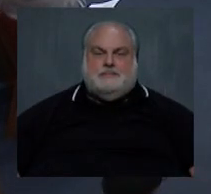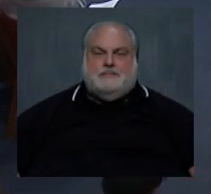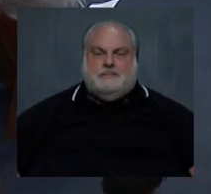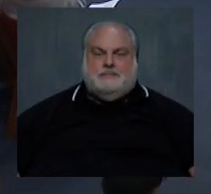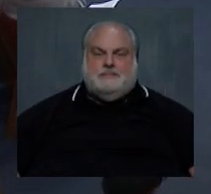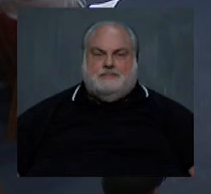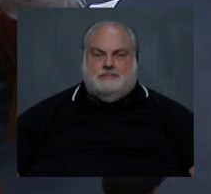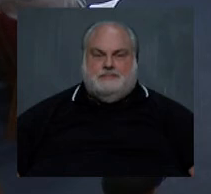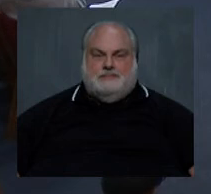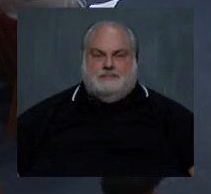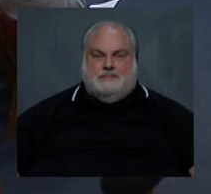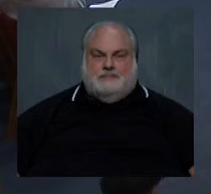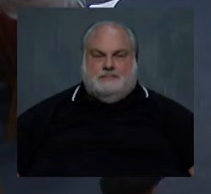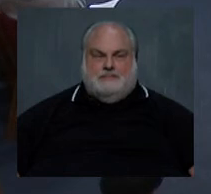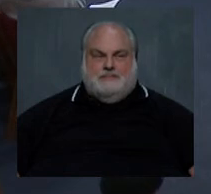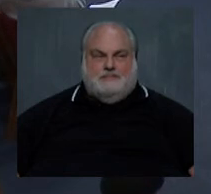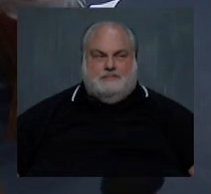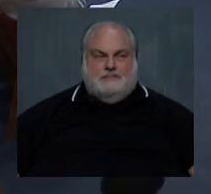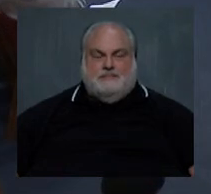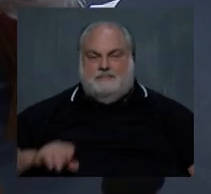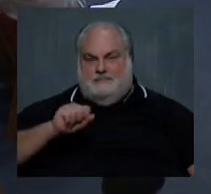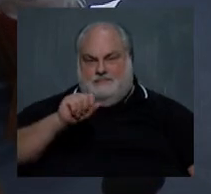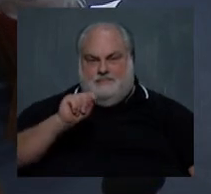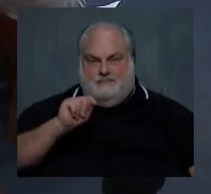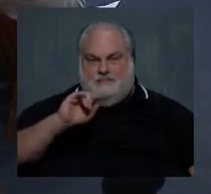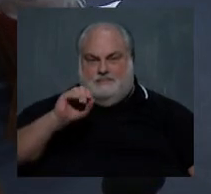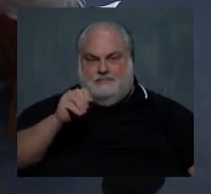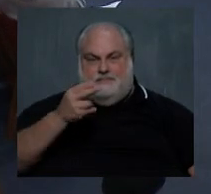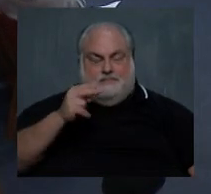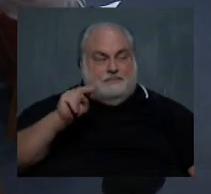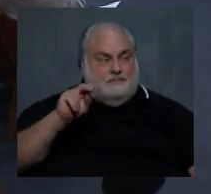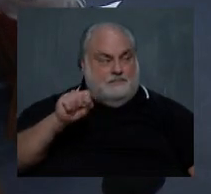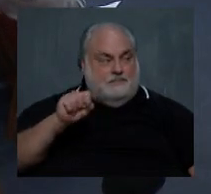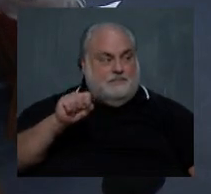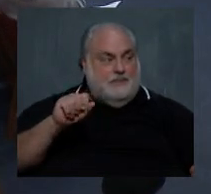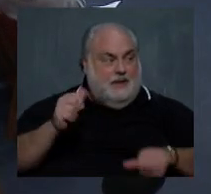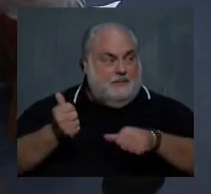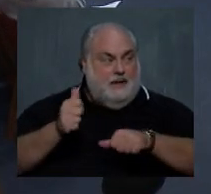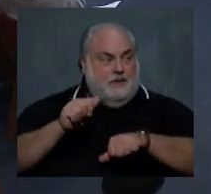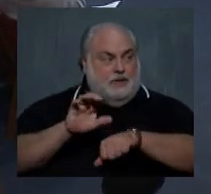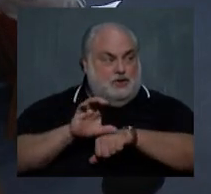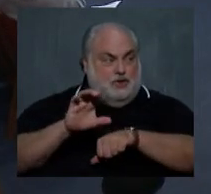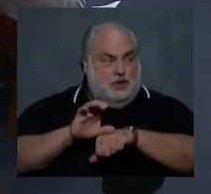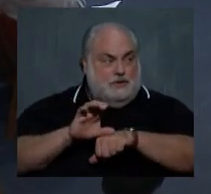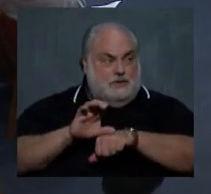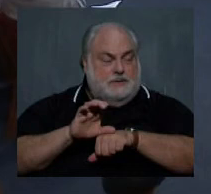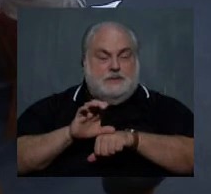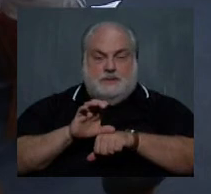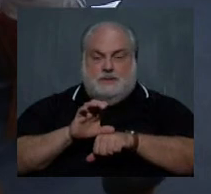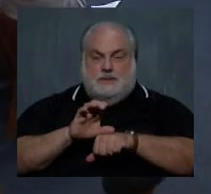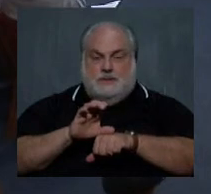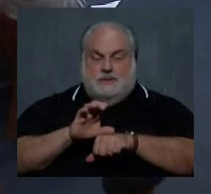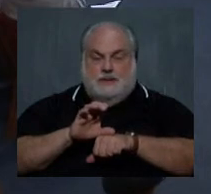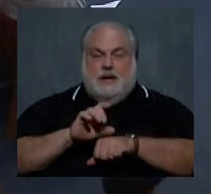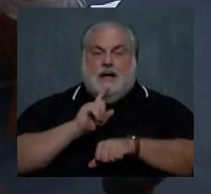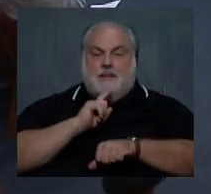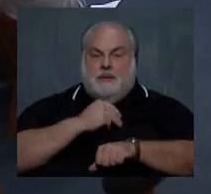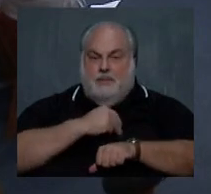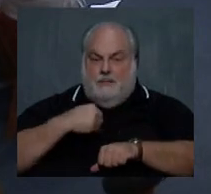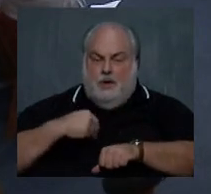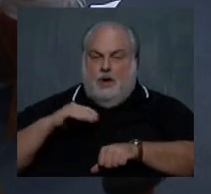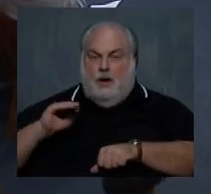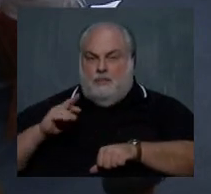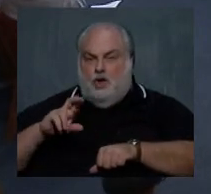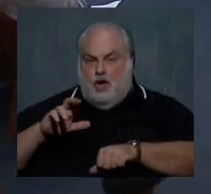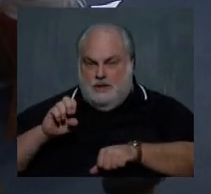What? St. John Baptist Church, which I am a member. Bruce is a